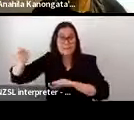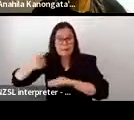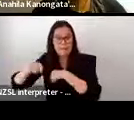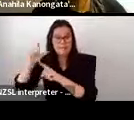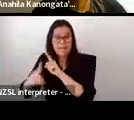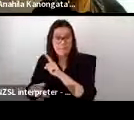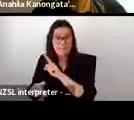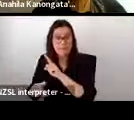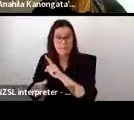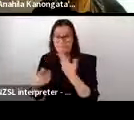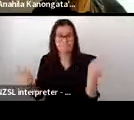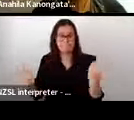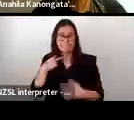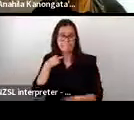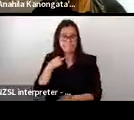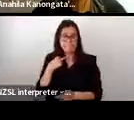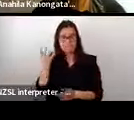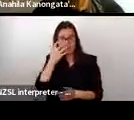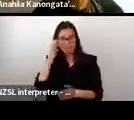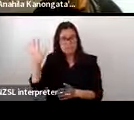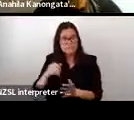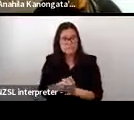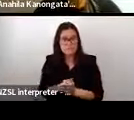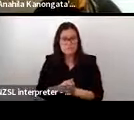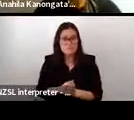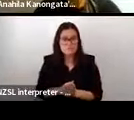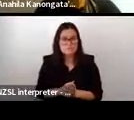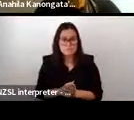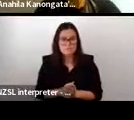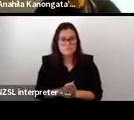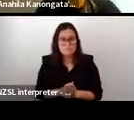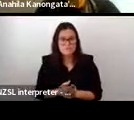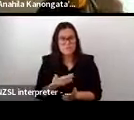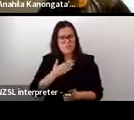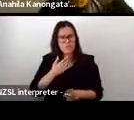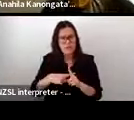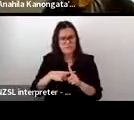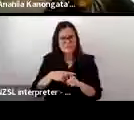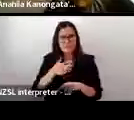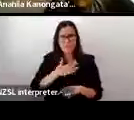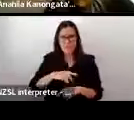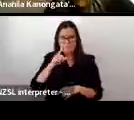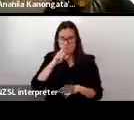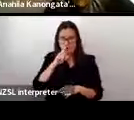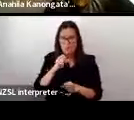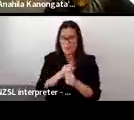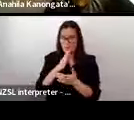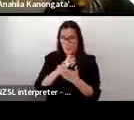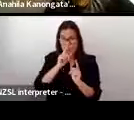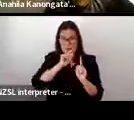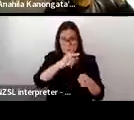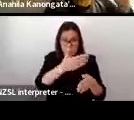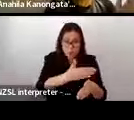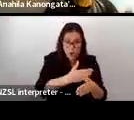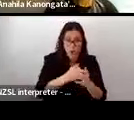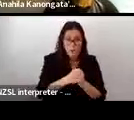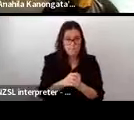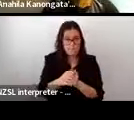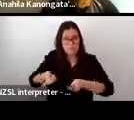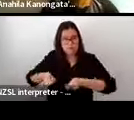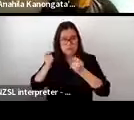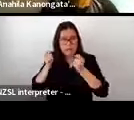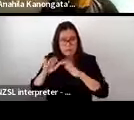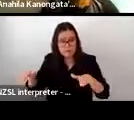sudden onset of disability to return to their job, to parenting their children, to enjoying social and